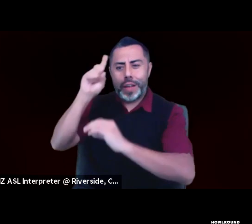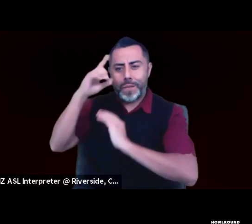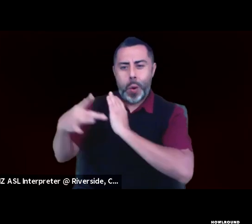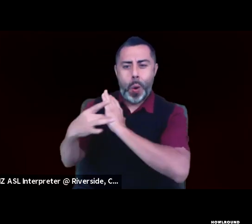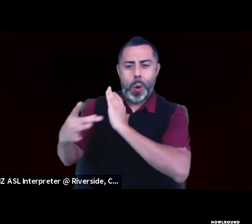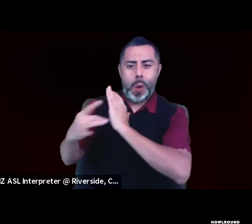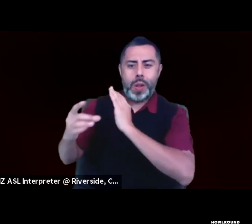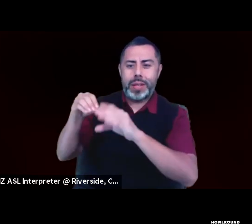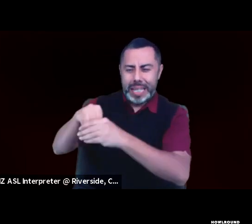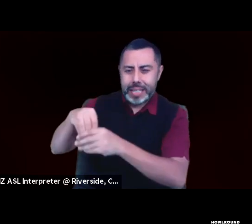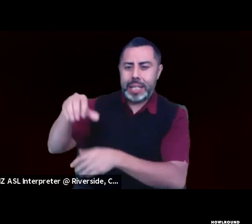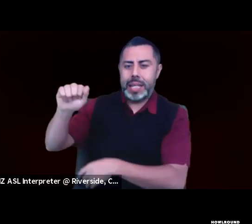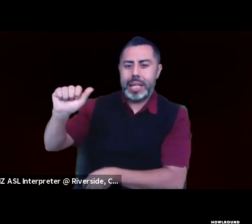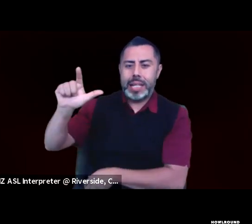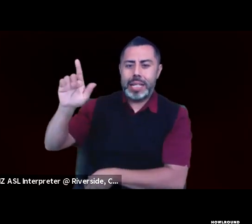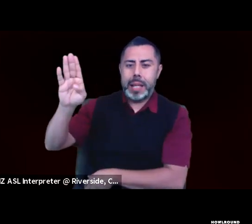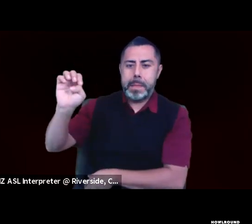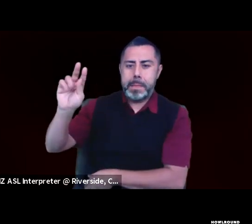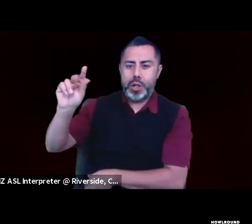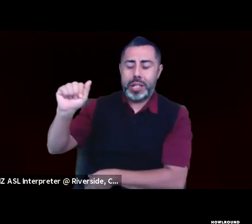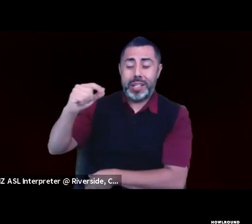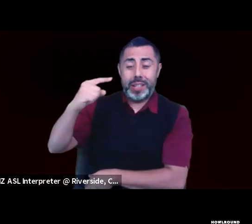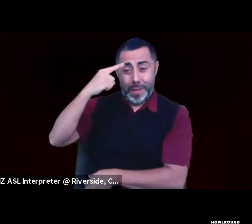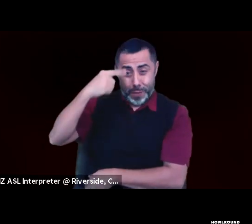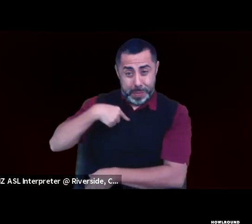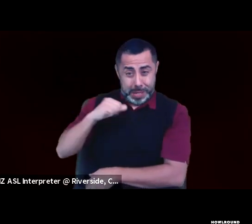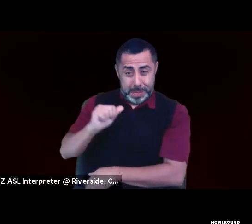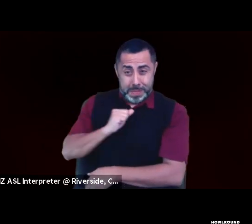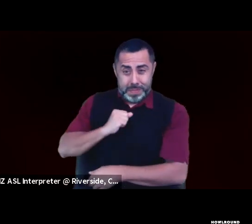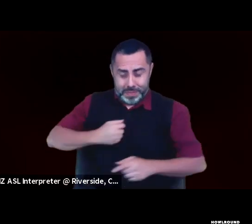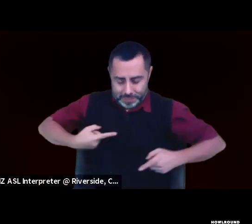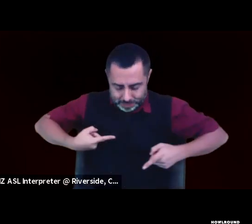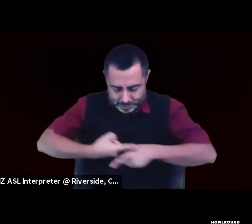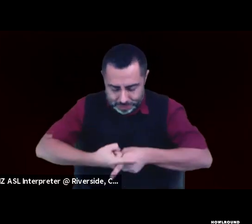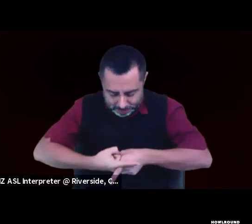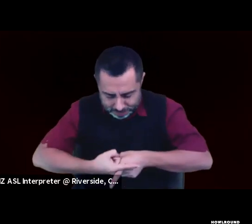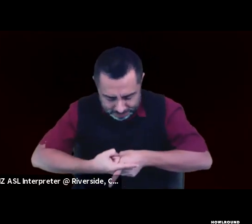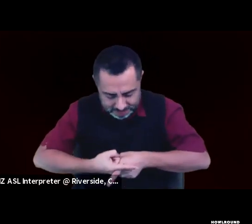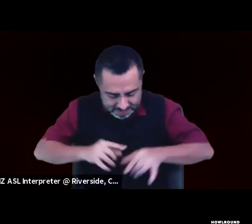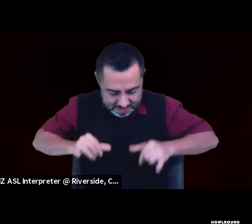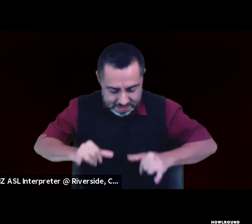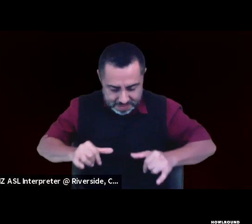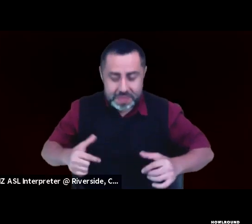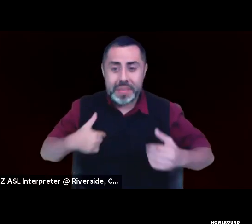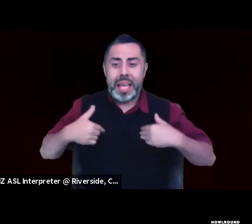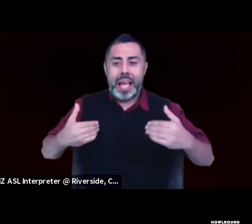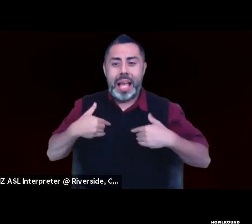it's a conflicted thing for me to have the access in class that I do because of